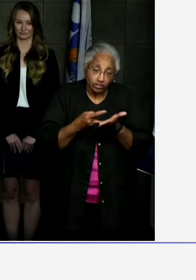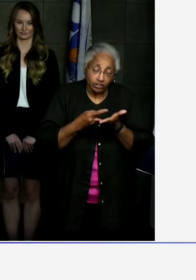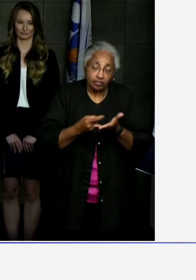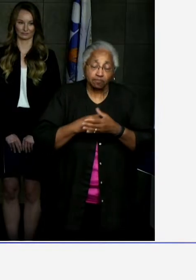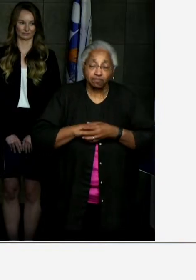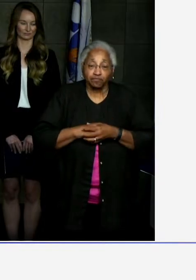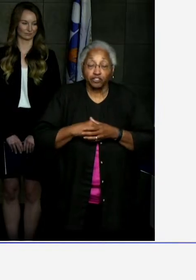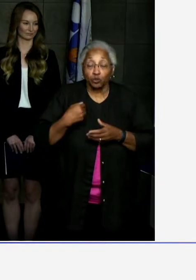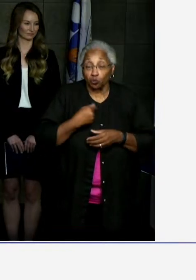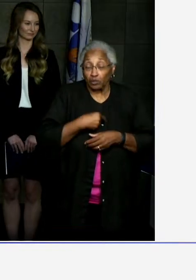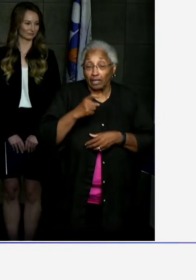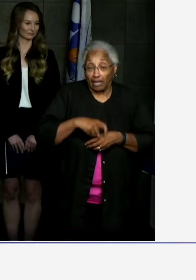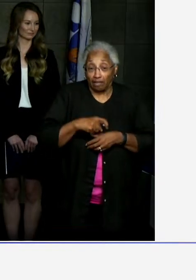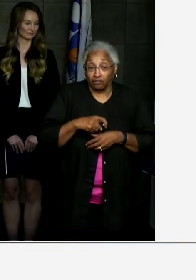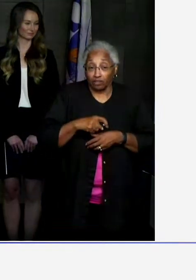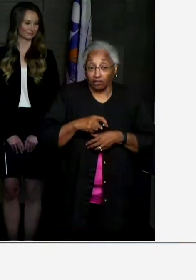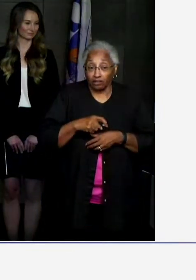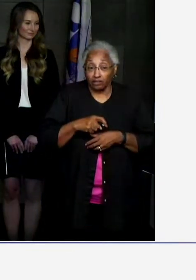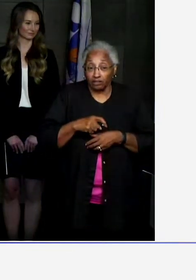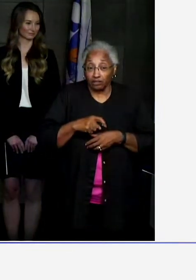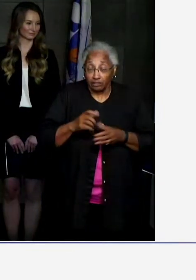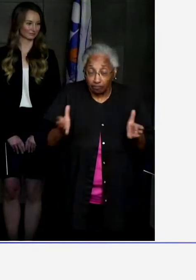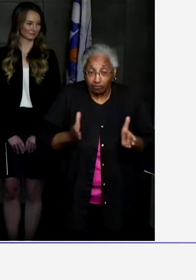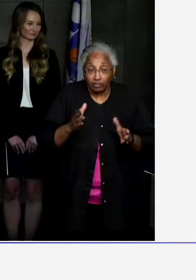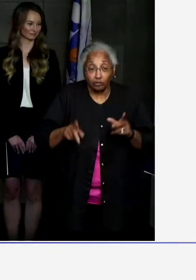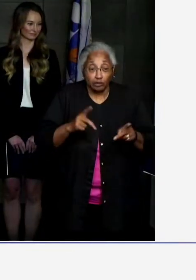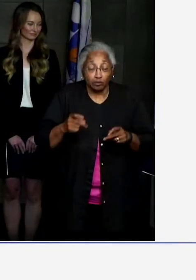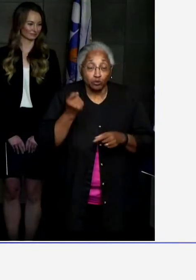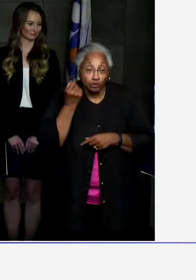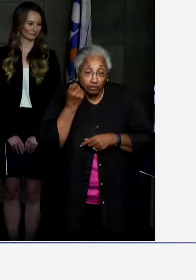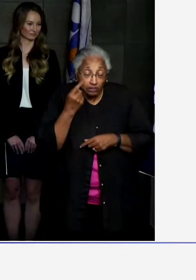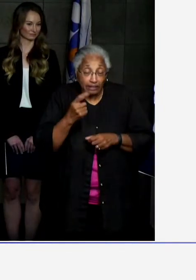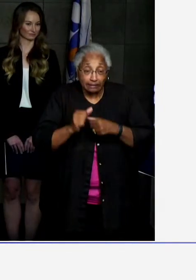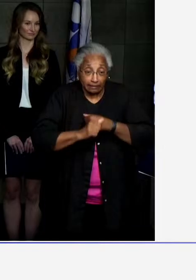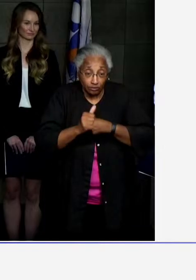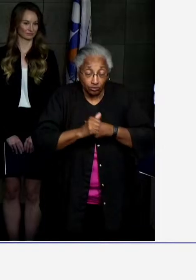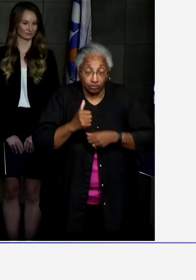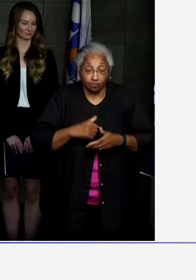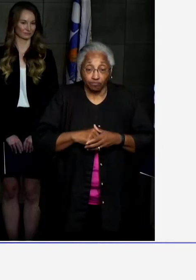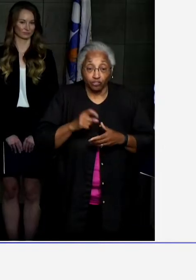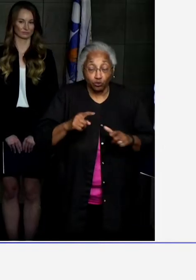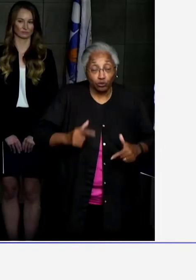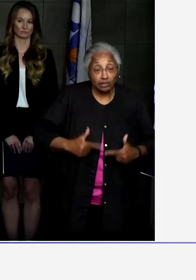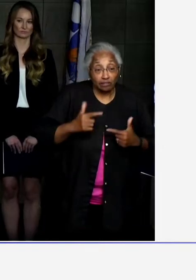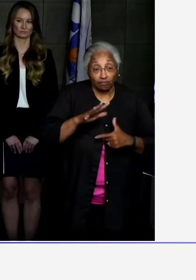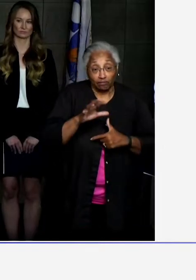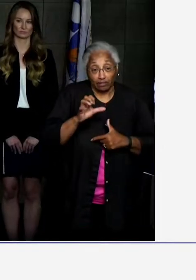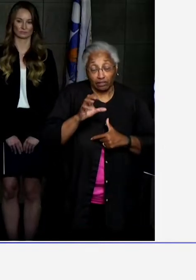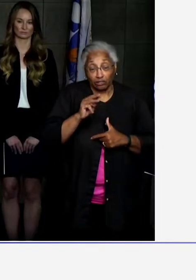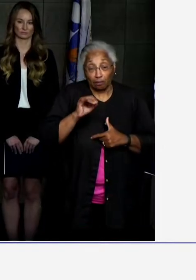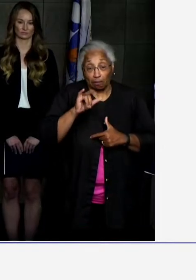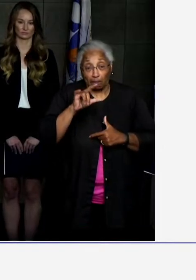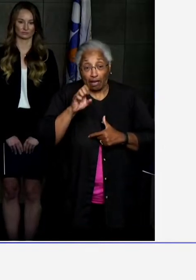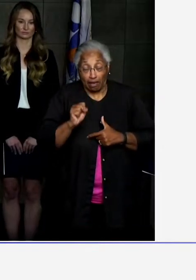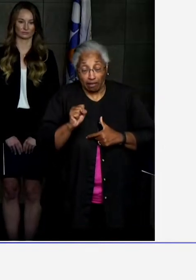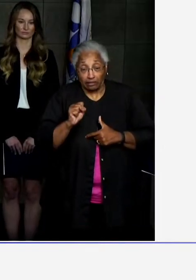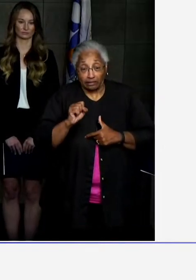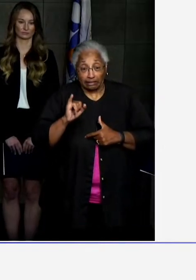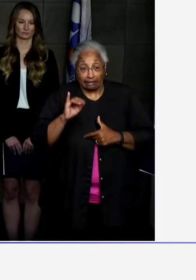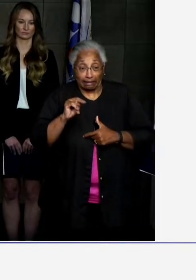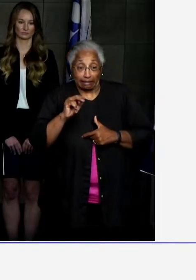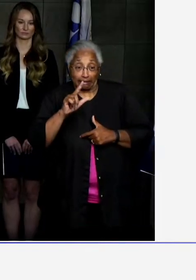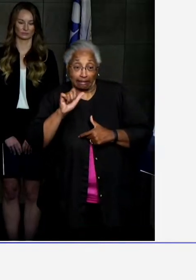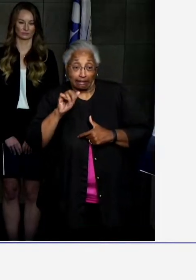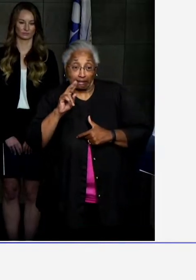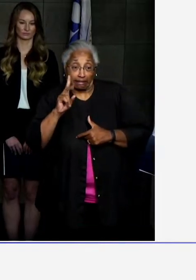part of it, we've got to convince people of that danger, right? When you live, 500 miles inland and you really don't